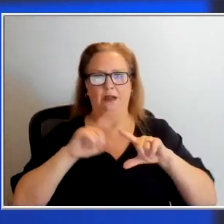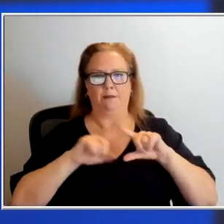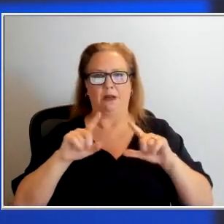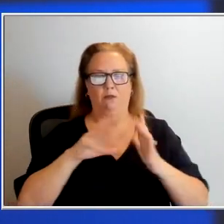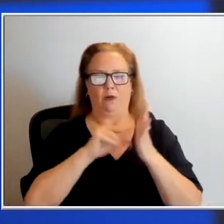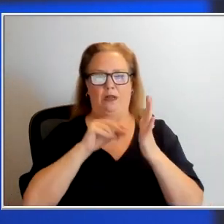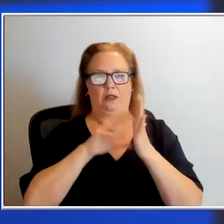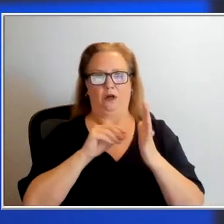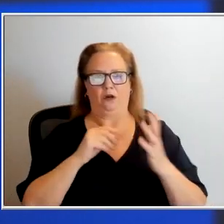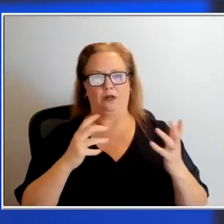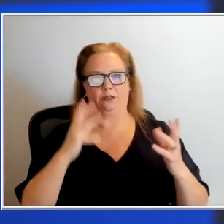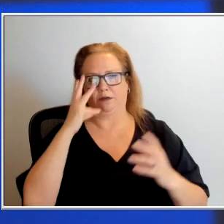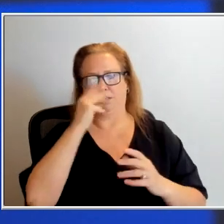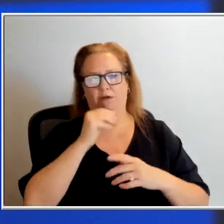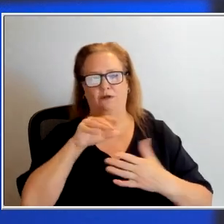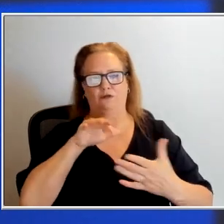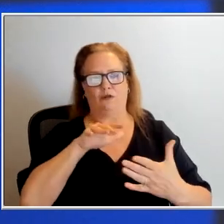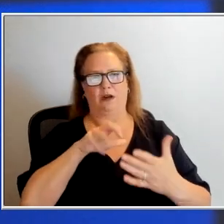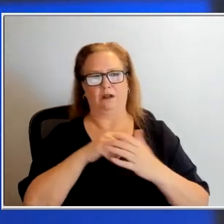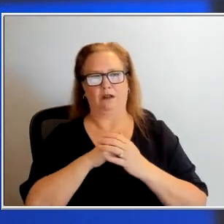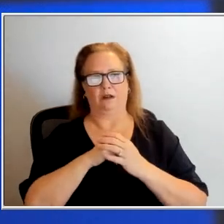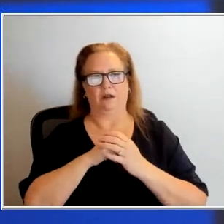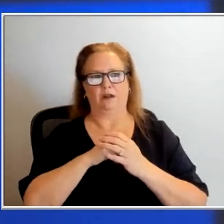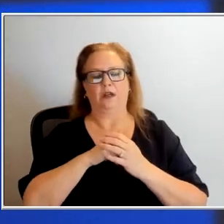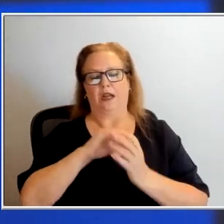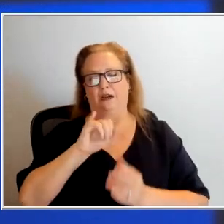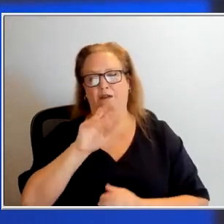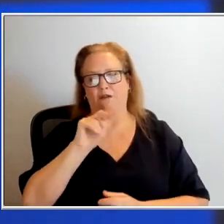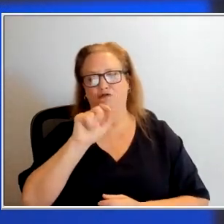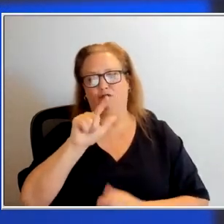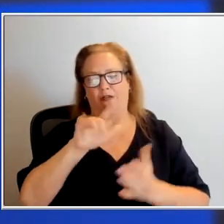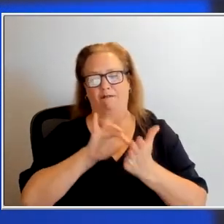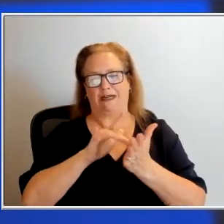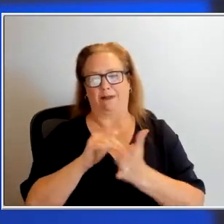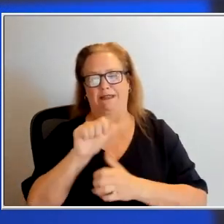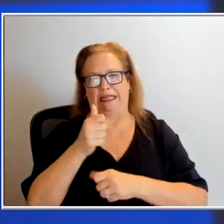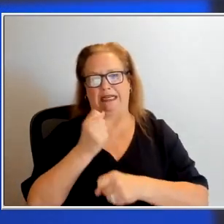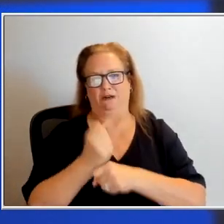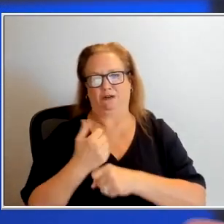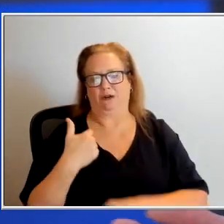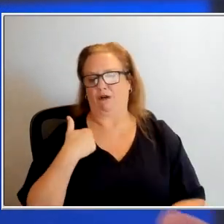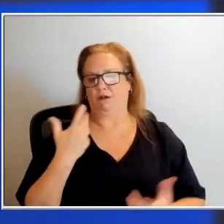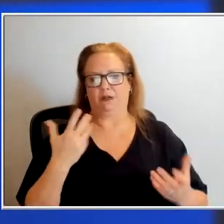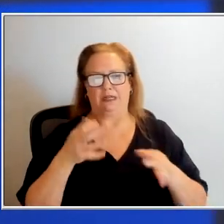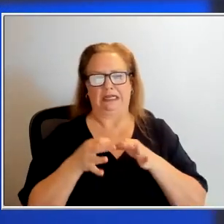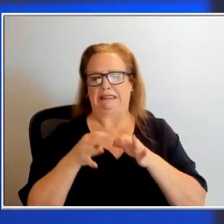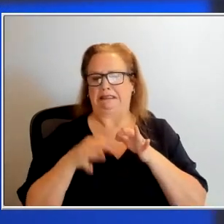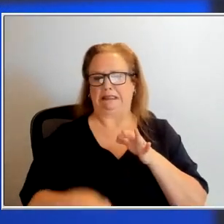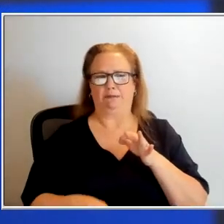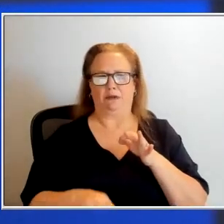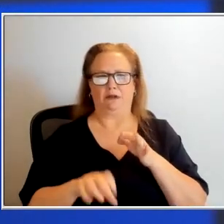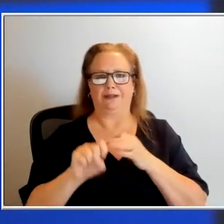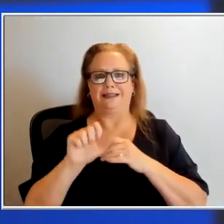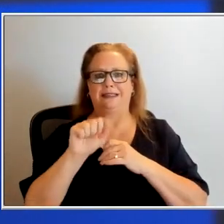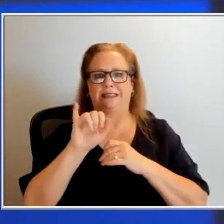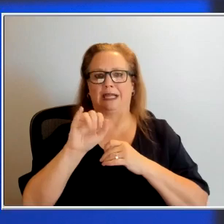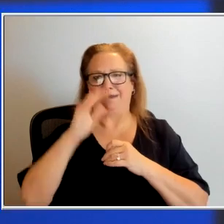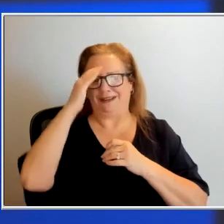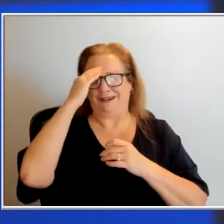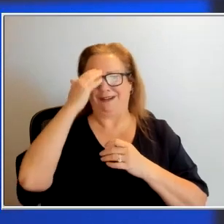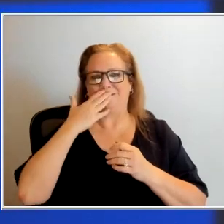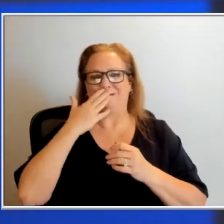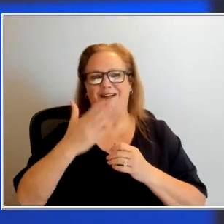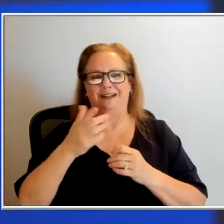beautiful trial. It was published in the New England Journal of Medicine about 10 years ago. It was a simple, Sammy, you probably know it better than I do, but